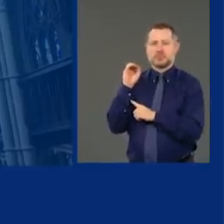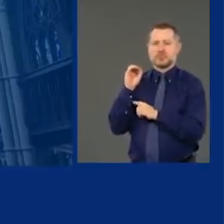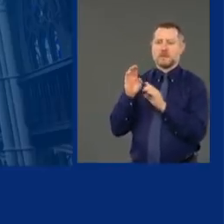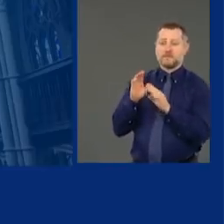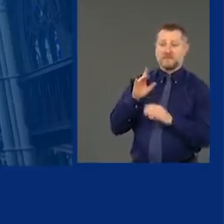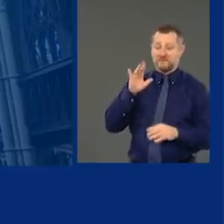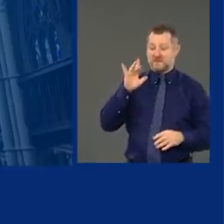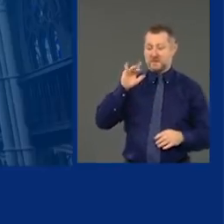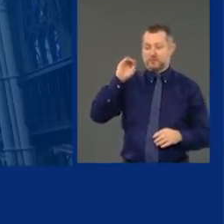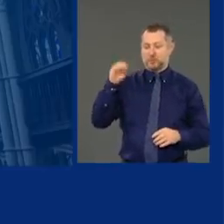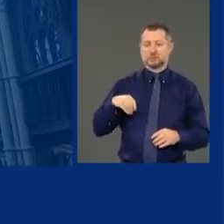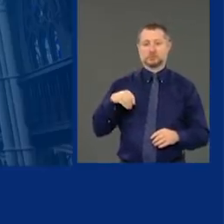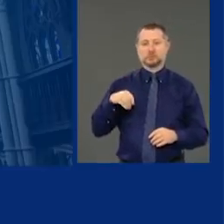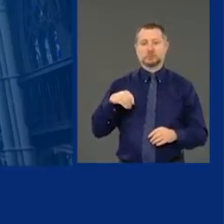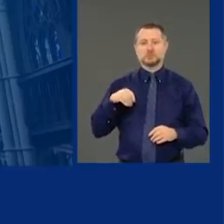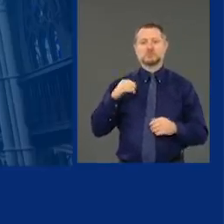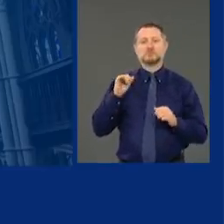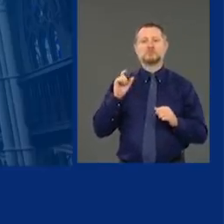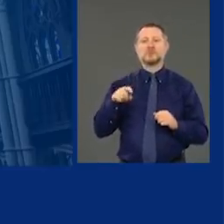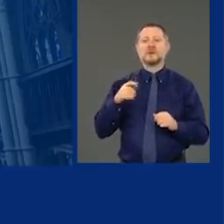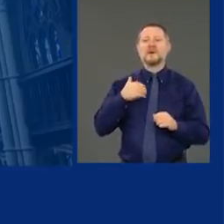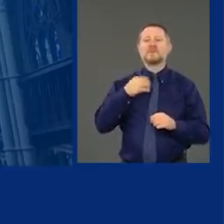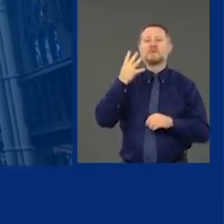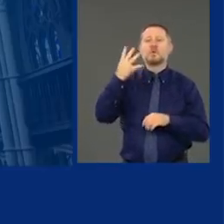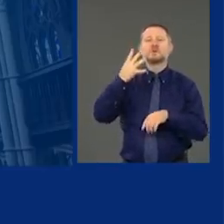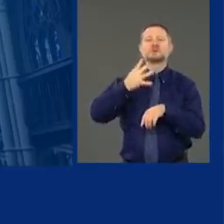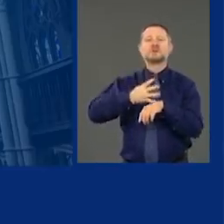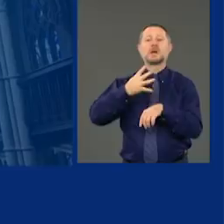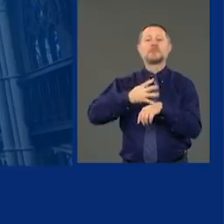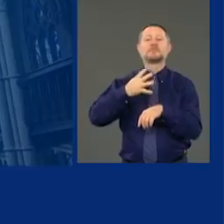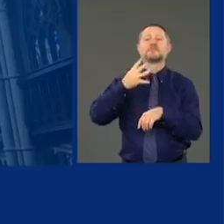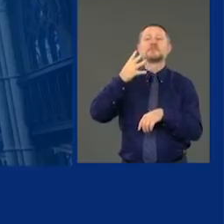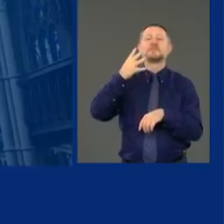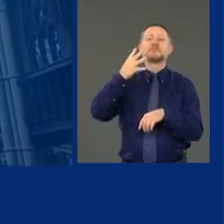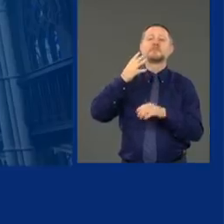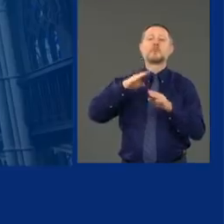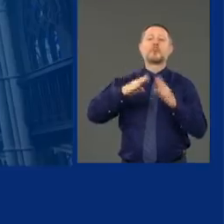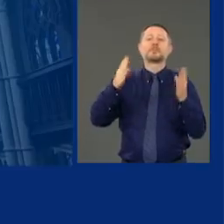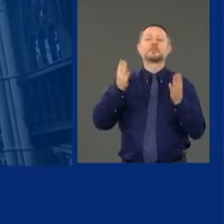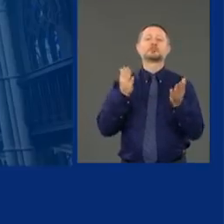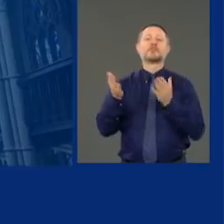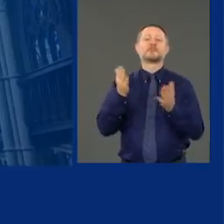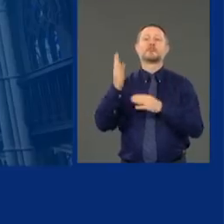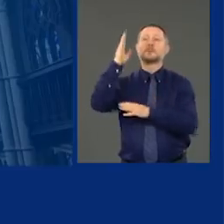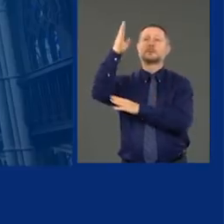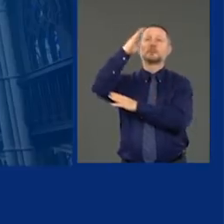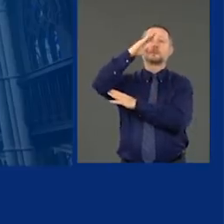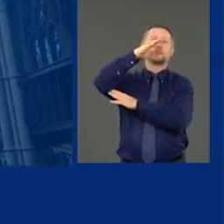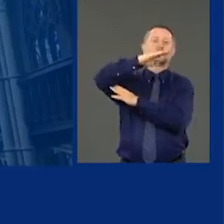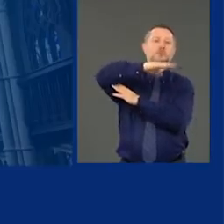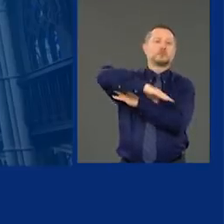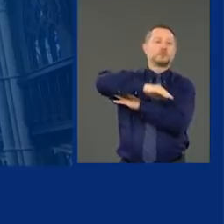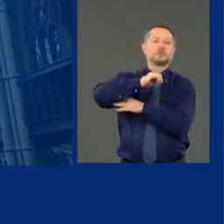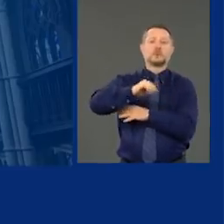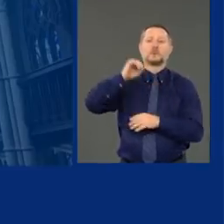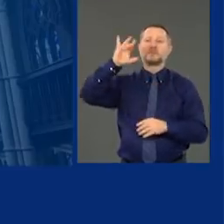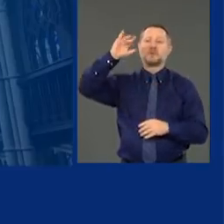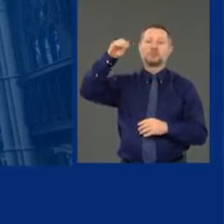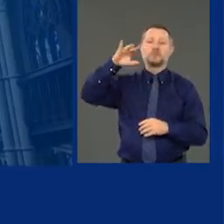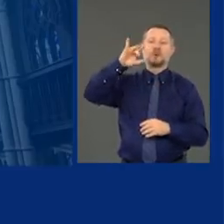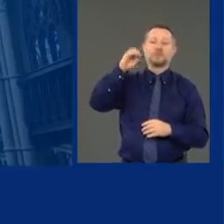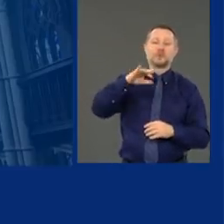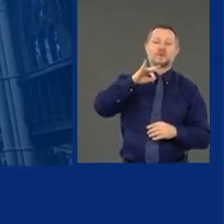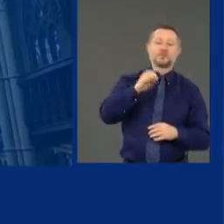have 4 services to get everyone in. And then he said, well, you know, I have to give the same sermon 4